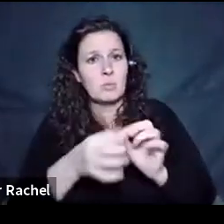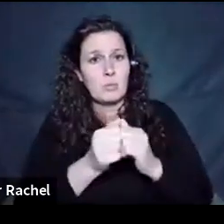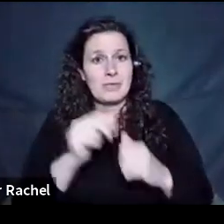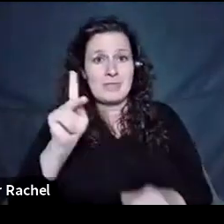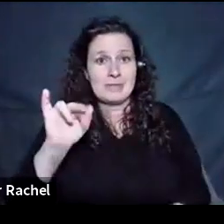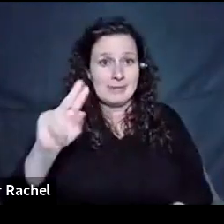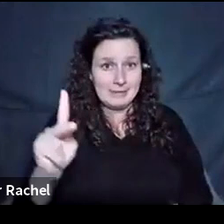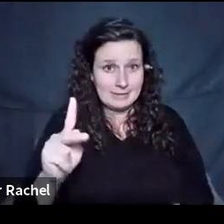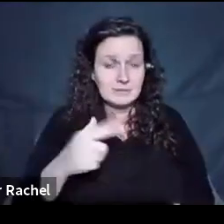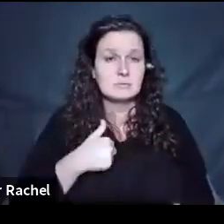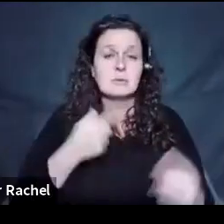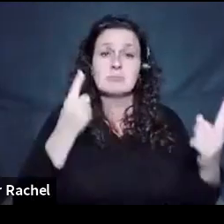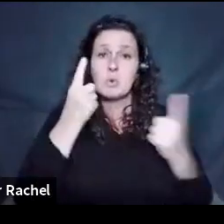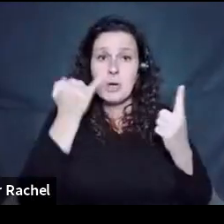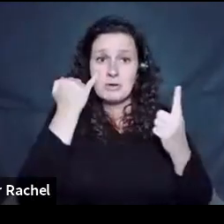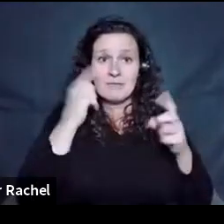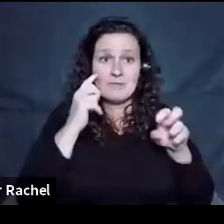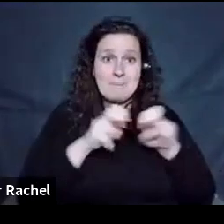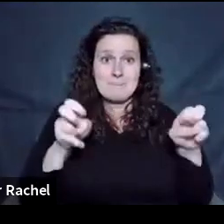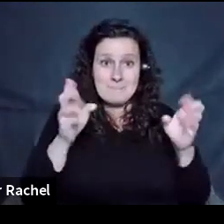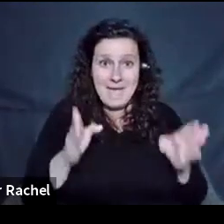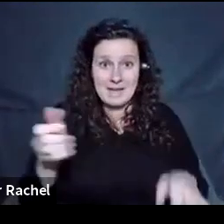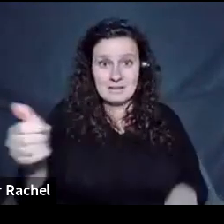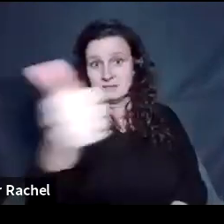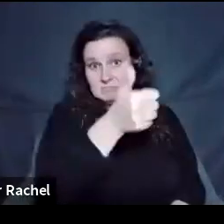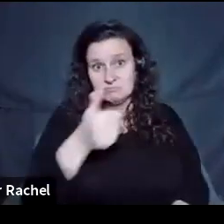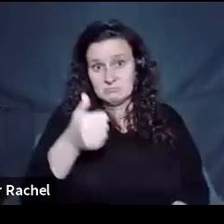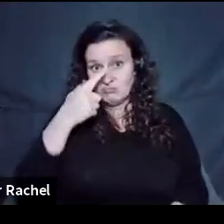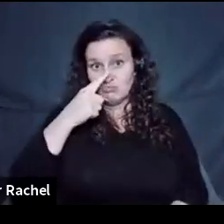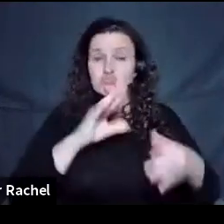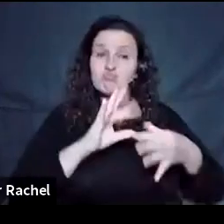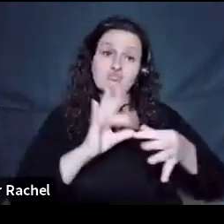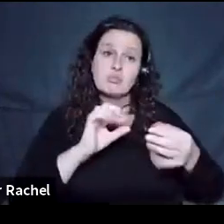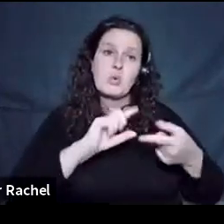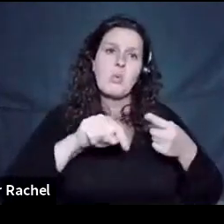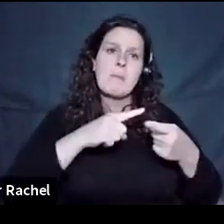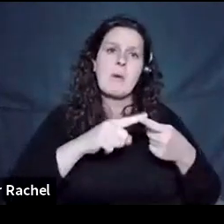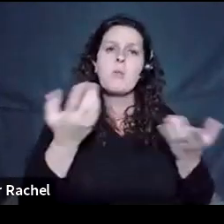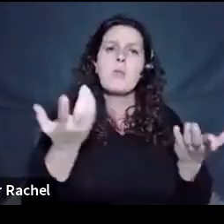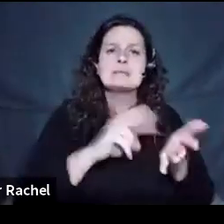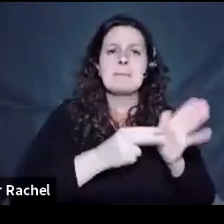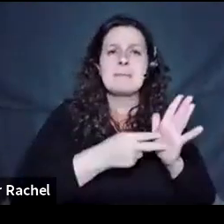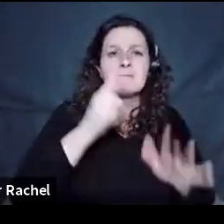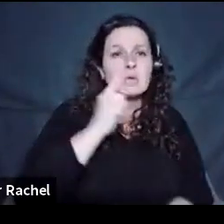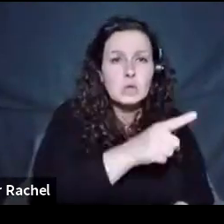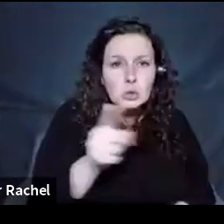was just wondering if our panelists can speak to what kink means to them.